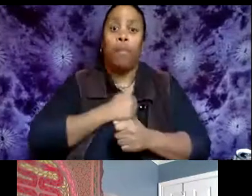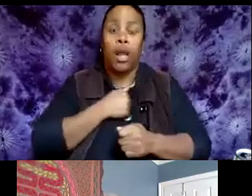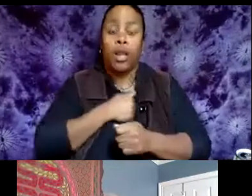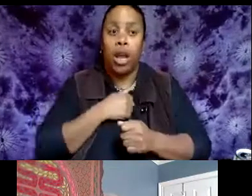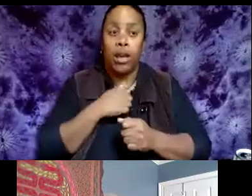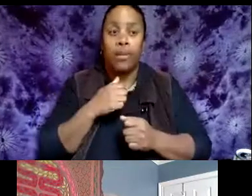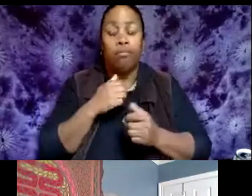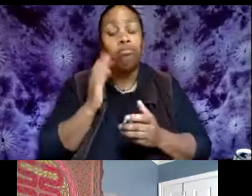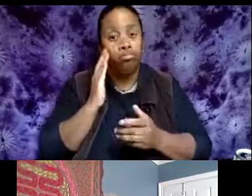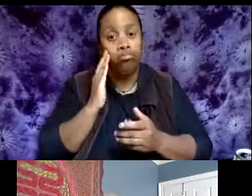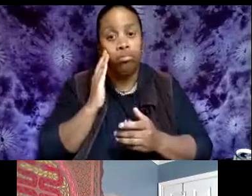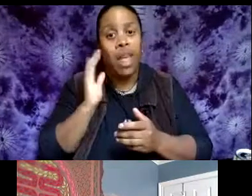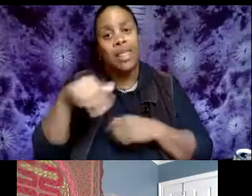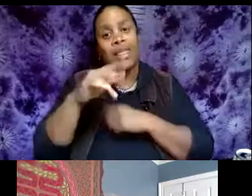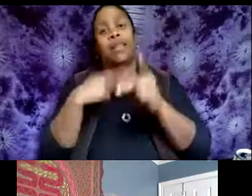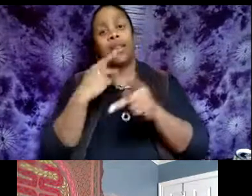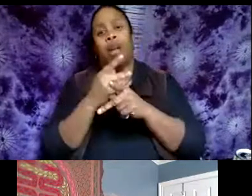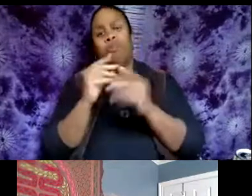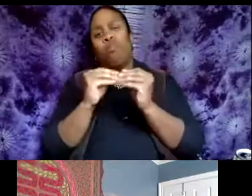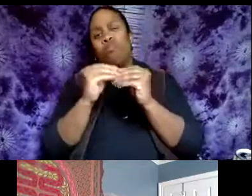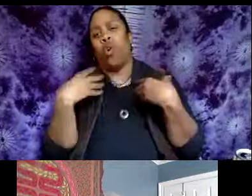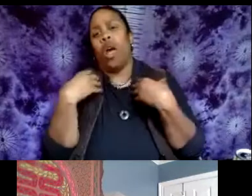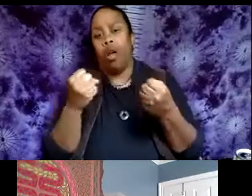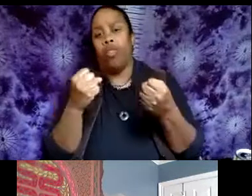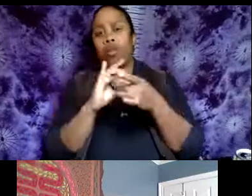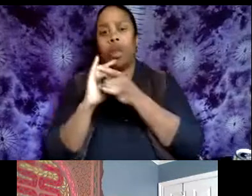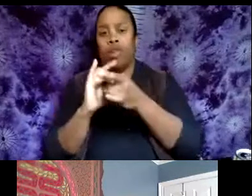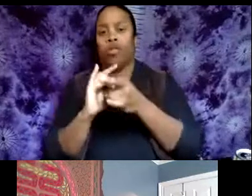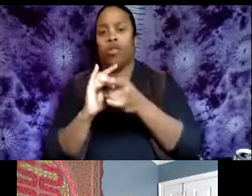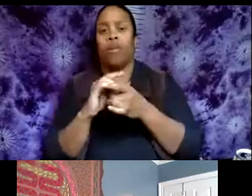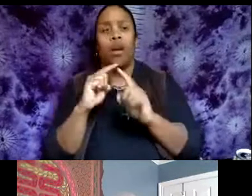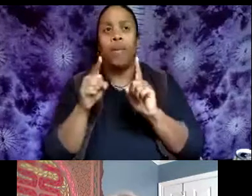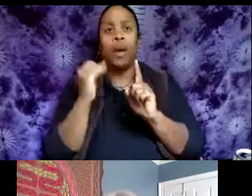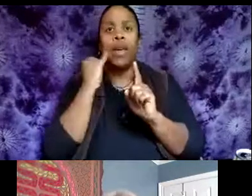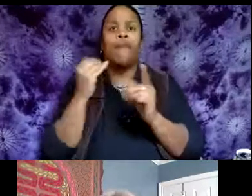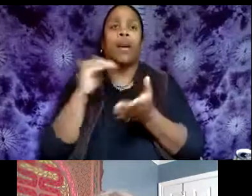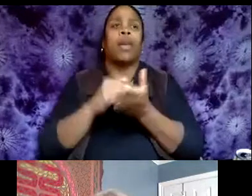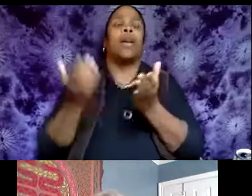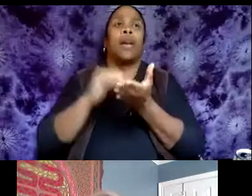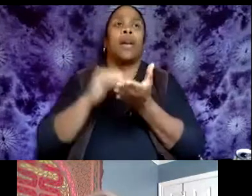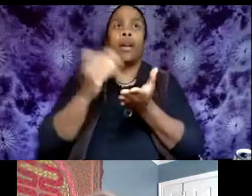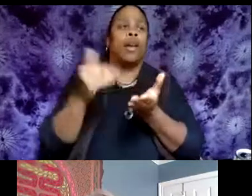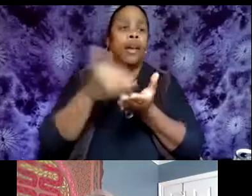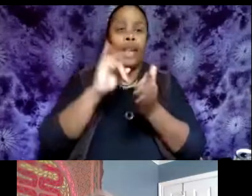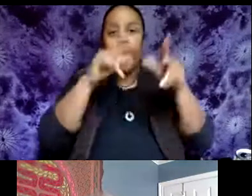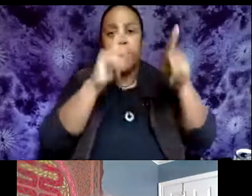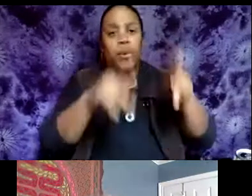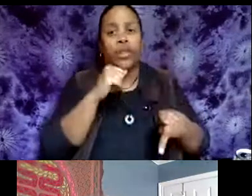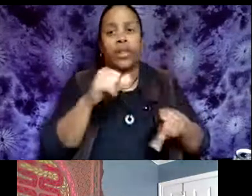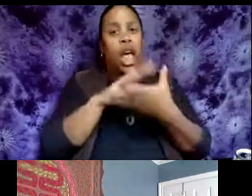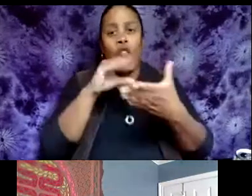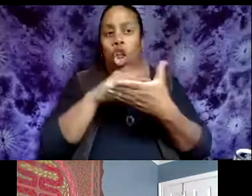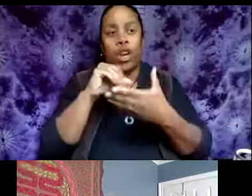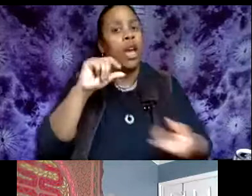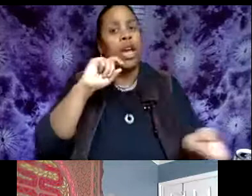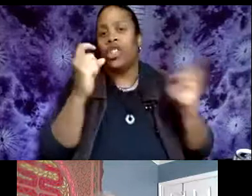the kinds of relationships you do want, as long as you're not doing it constantly and the person's not learning, right? So